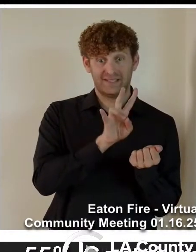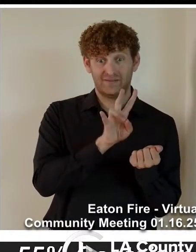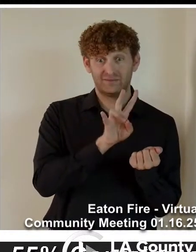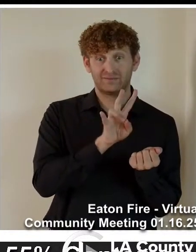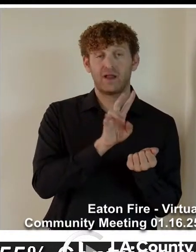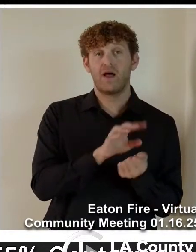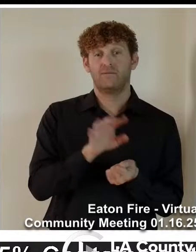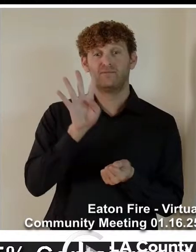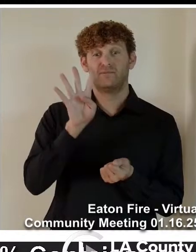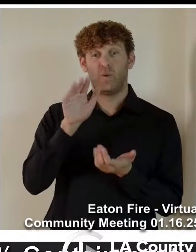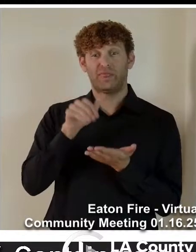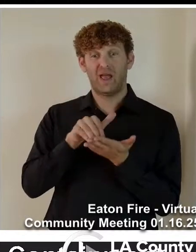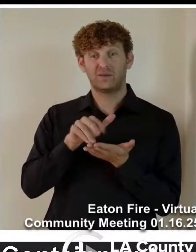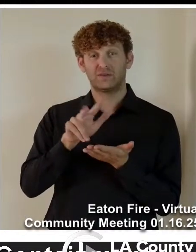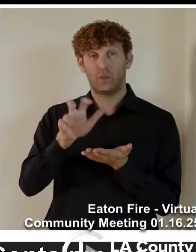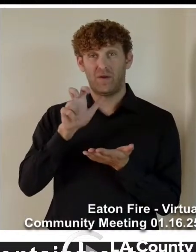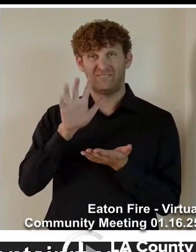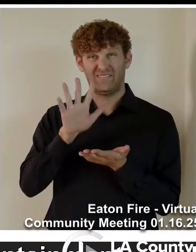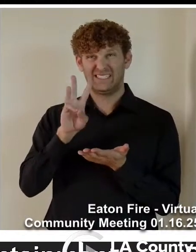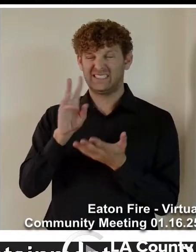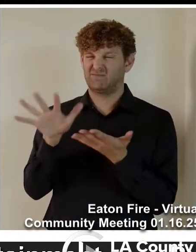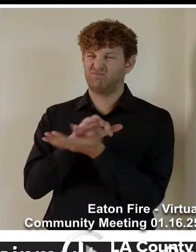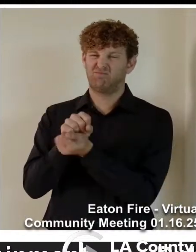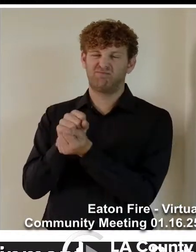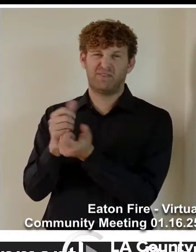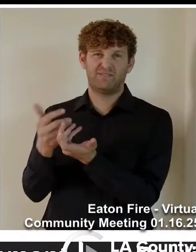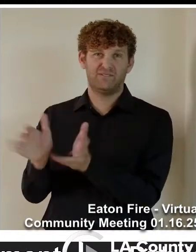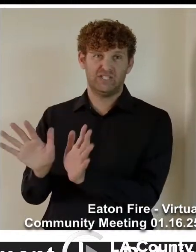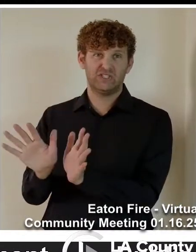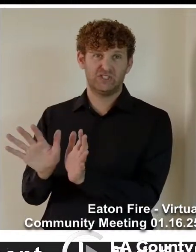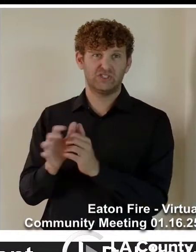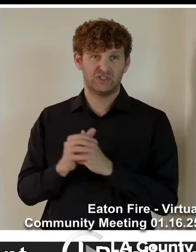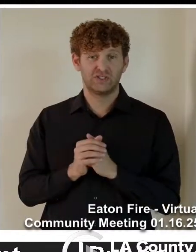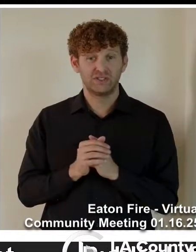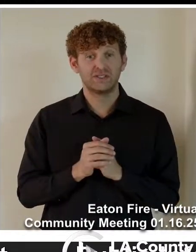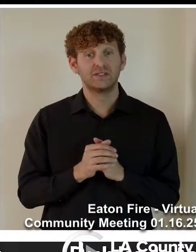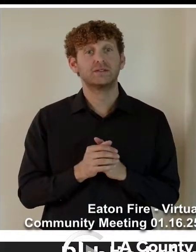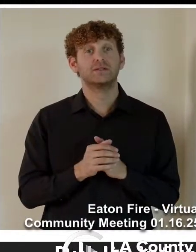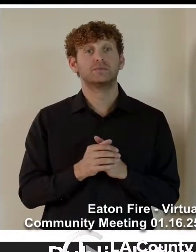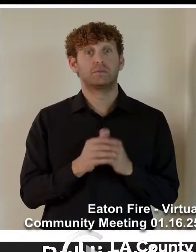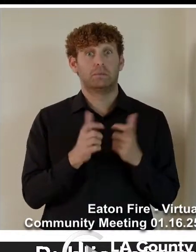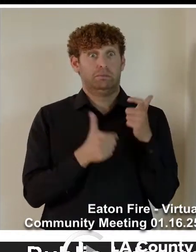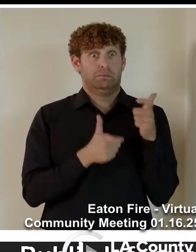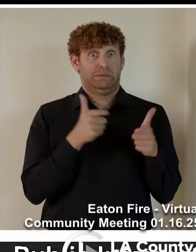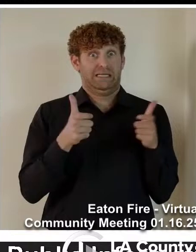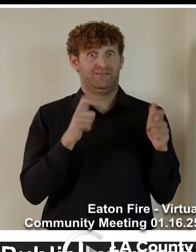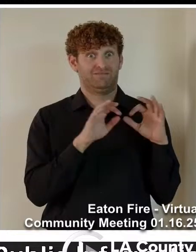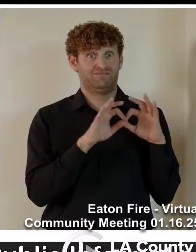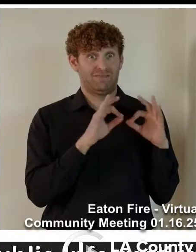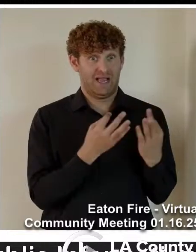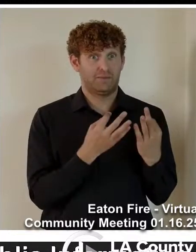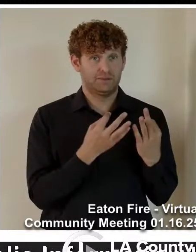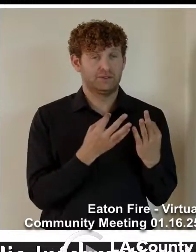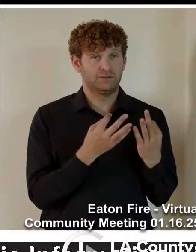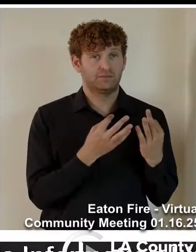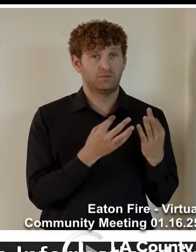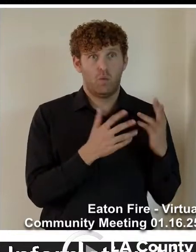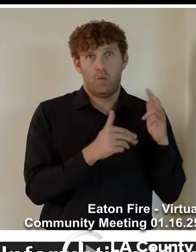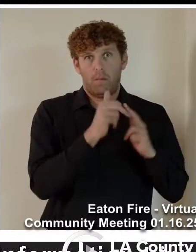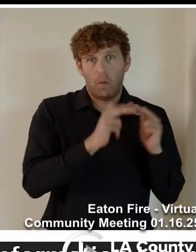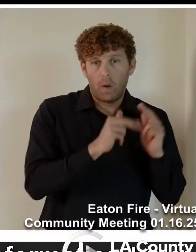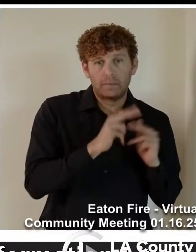4,356 destroyed. When it comes to multifamily residential, we're currently at 26 damaged and 77